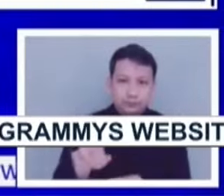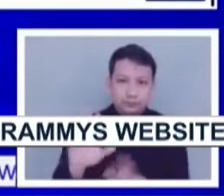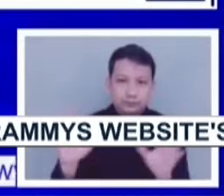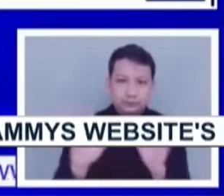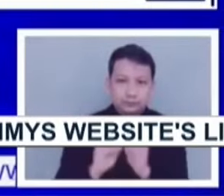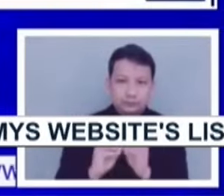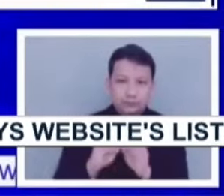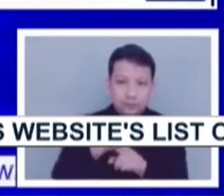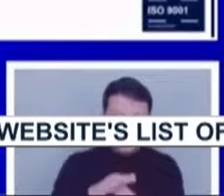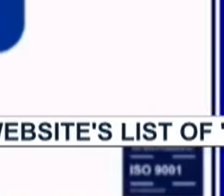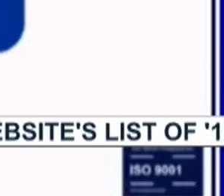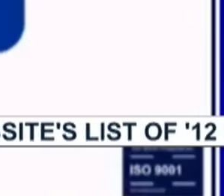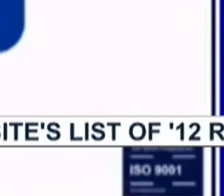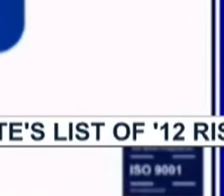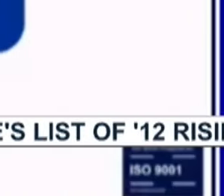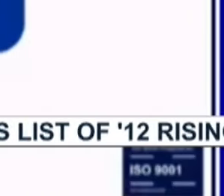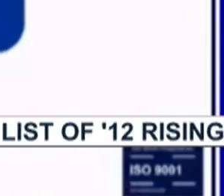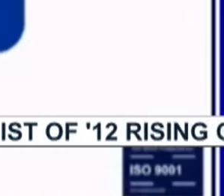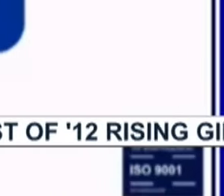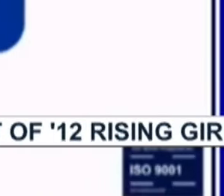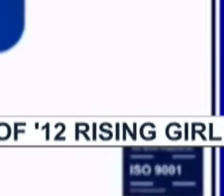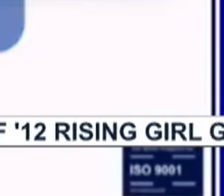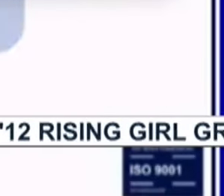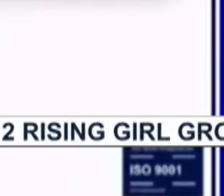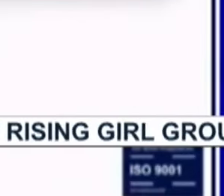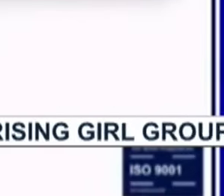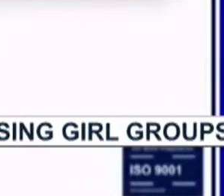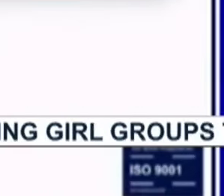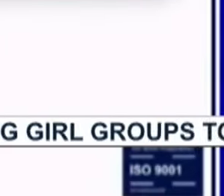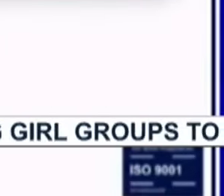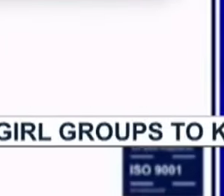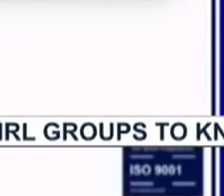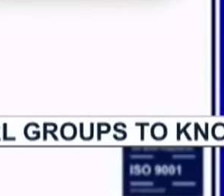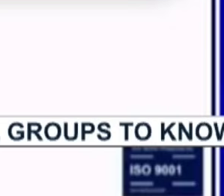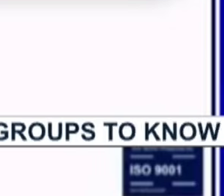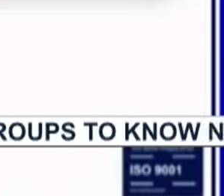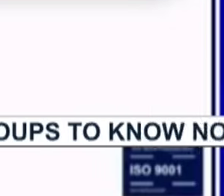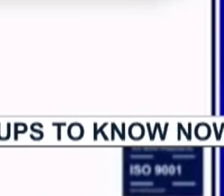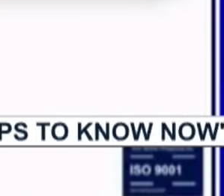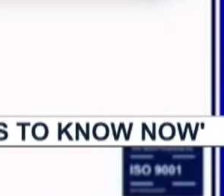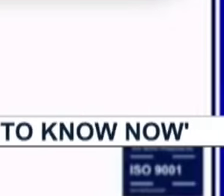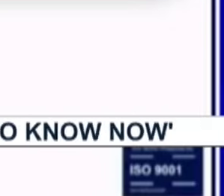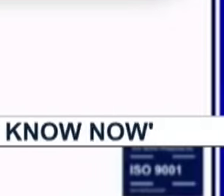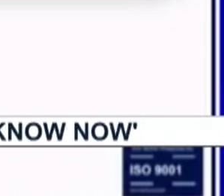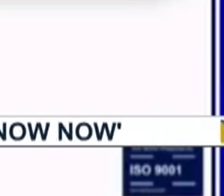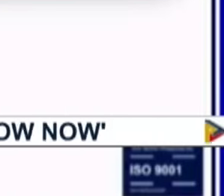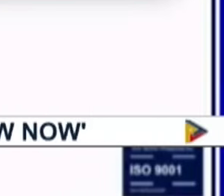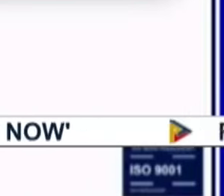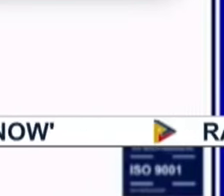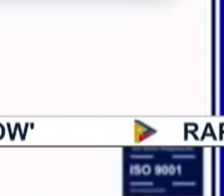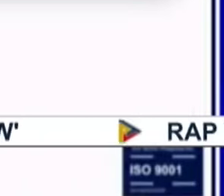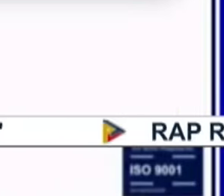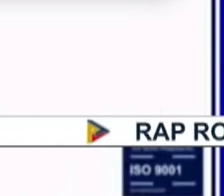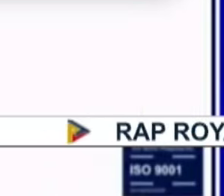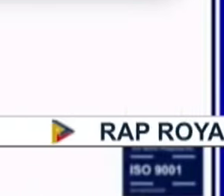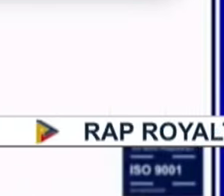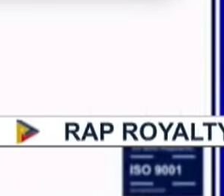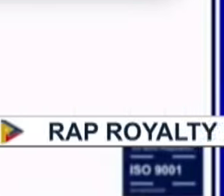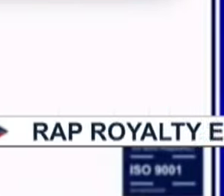Manila, inflation also dropped to 1.7% from 2.3% in August, driven by slower price increases in housing